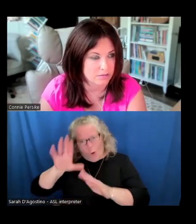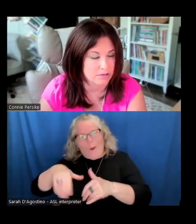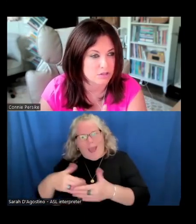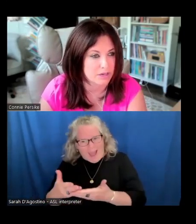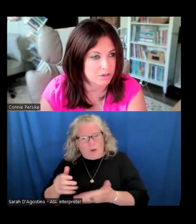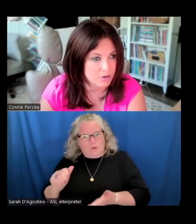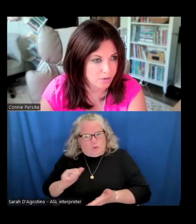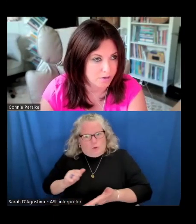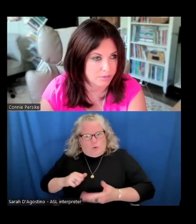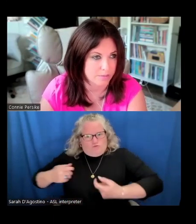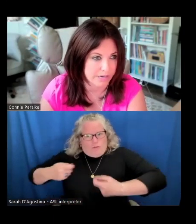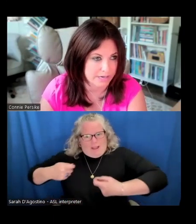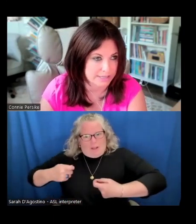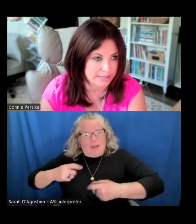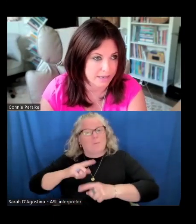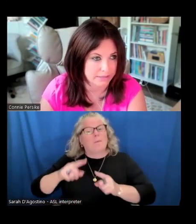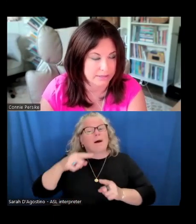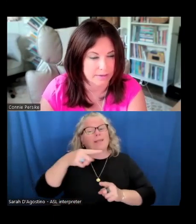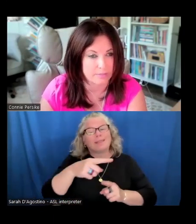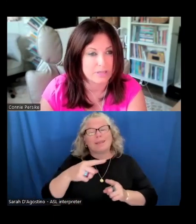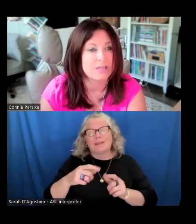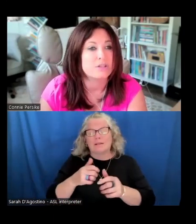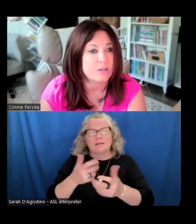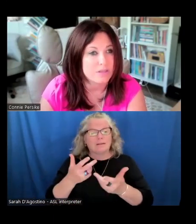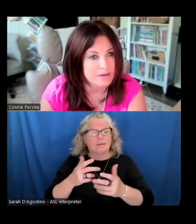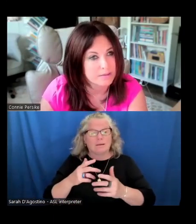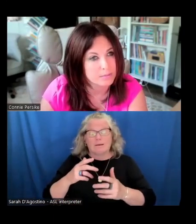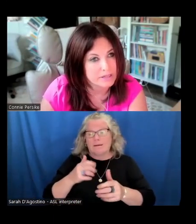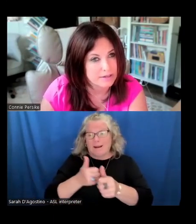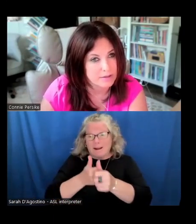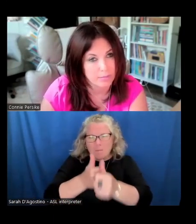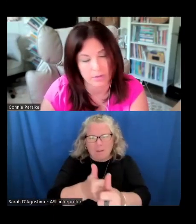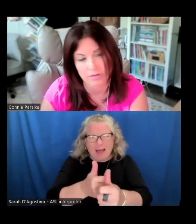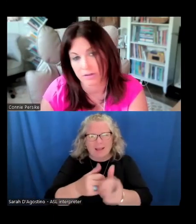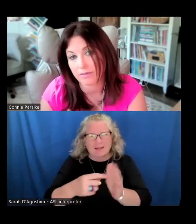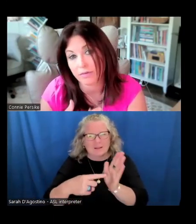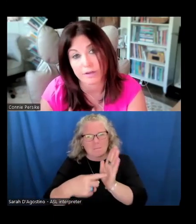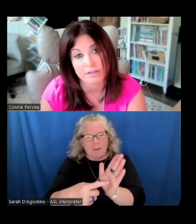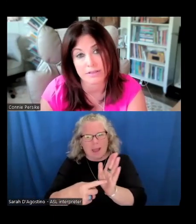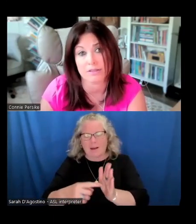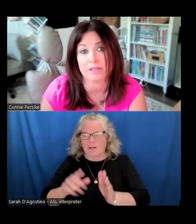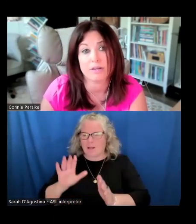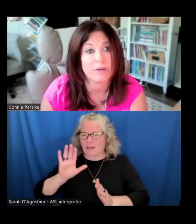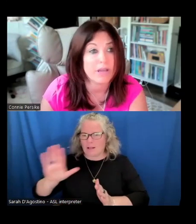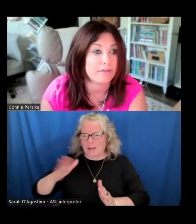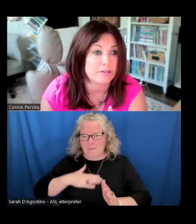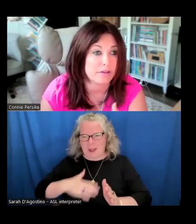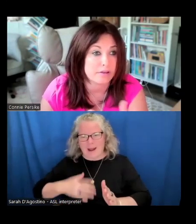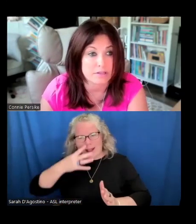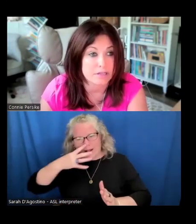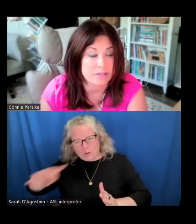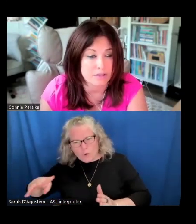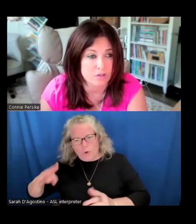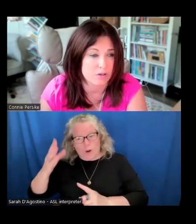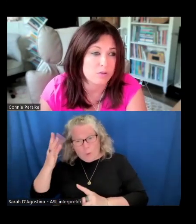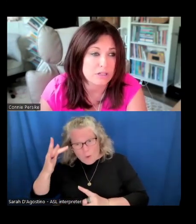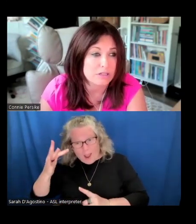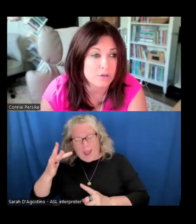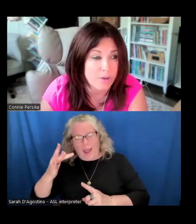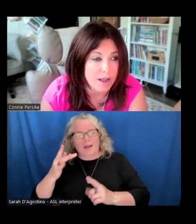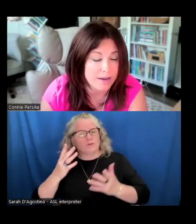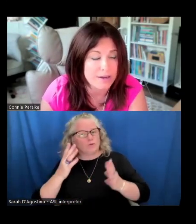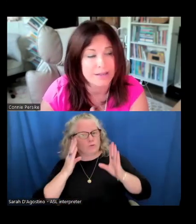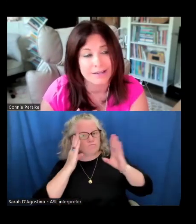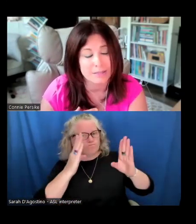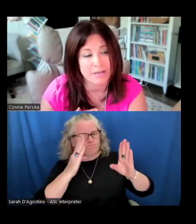our students to ignore what their body is telling them so that they can please another person. For instance, if we have an autistic student who needs